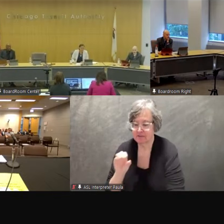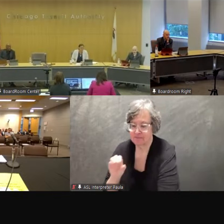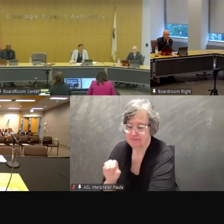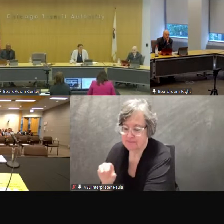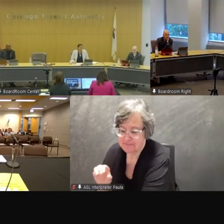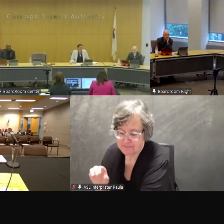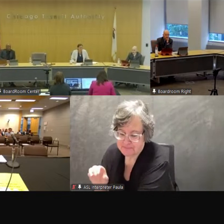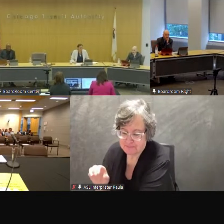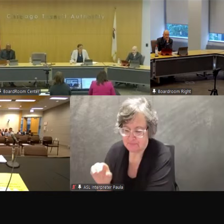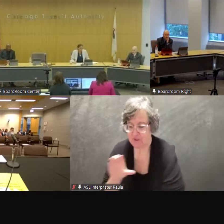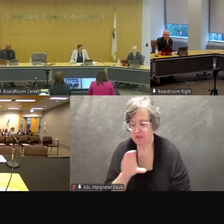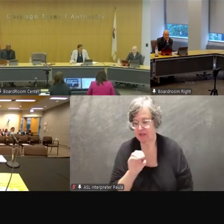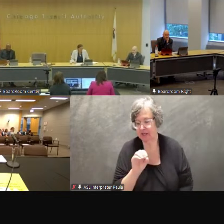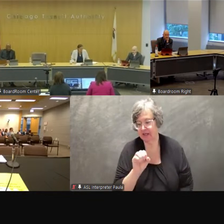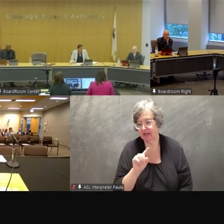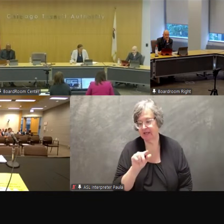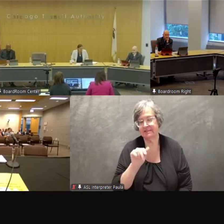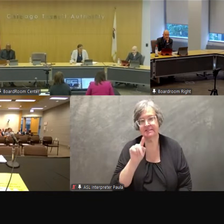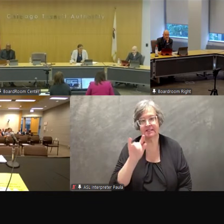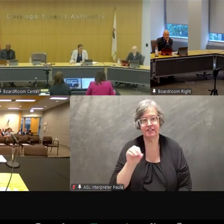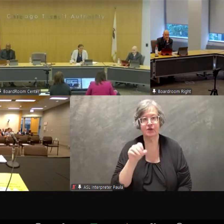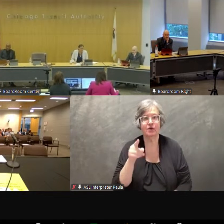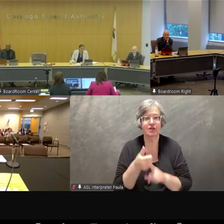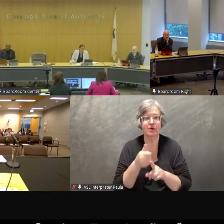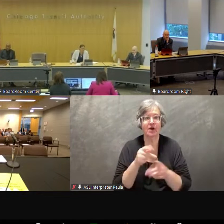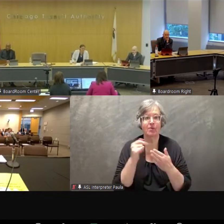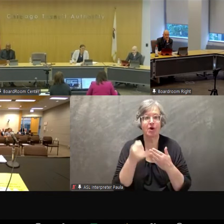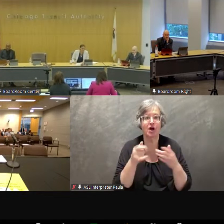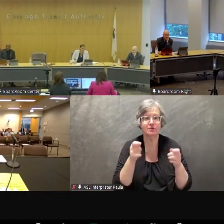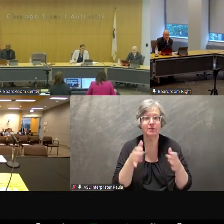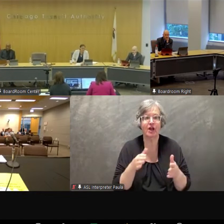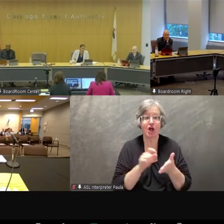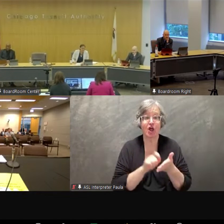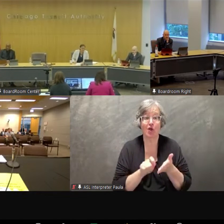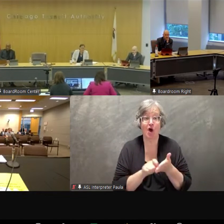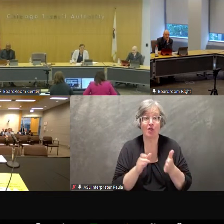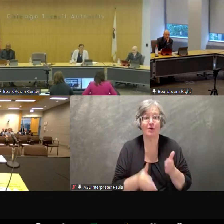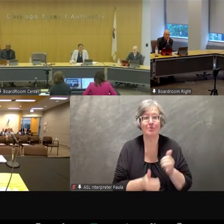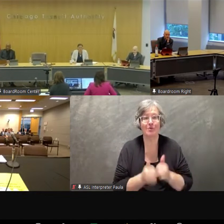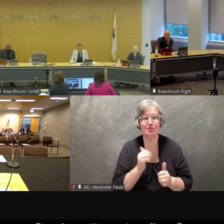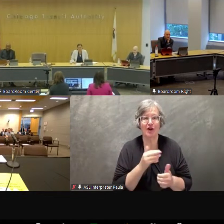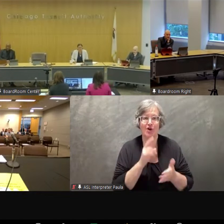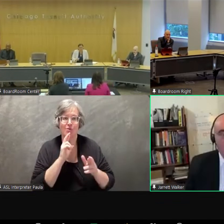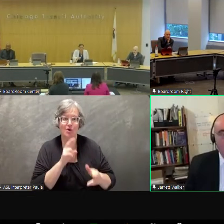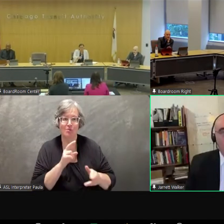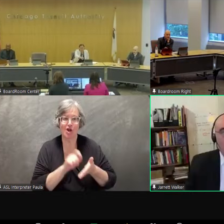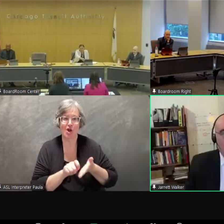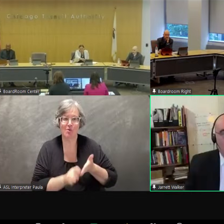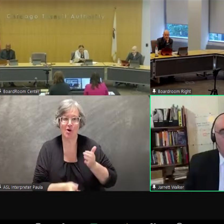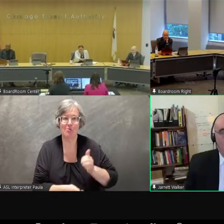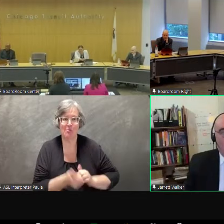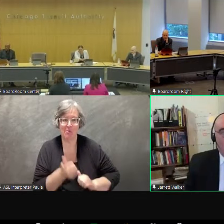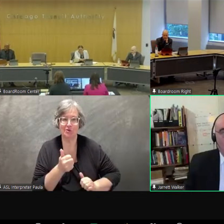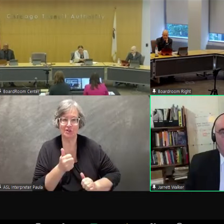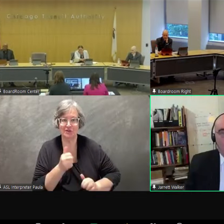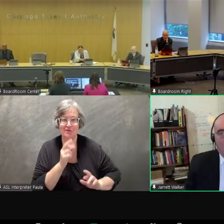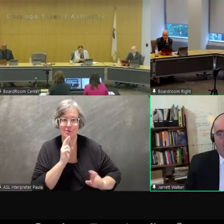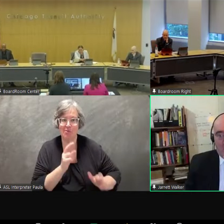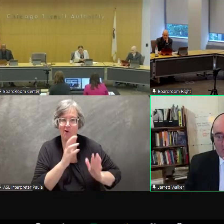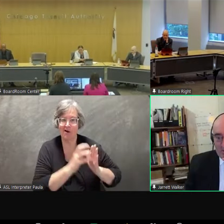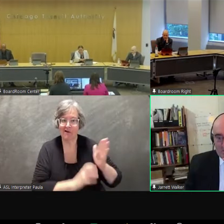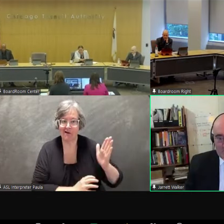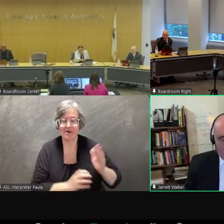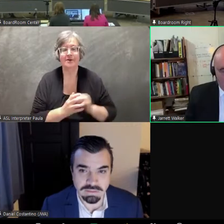was our project manager and actually the author of most of our report, the person who wrote most of the words. And